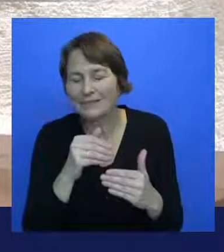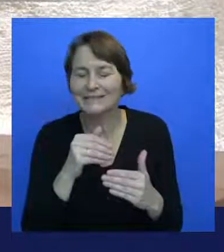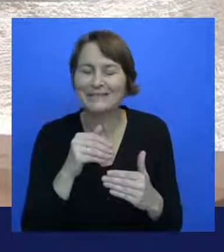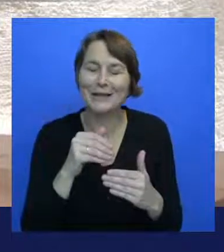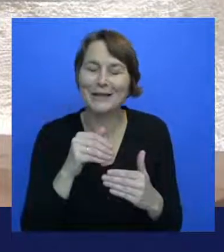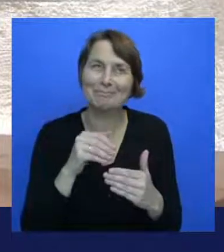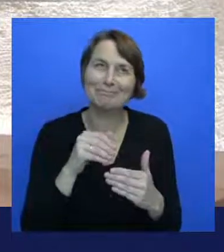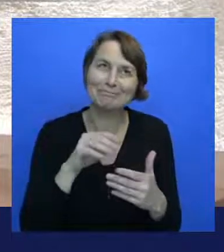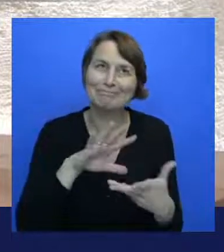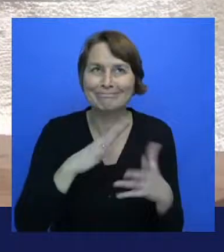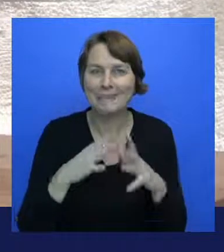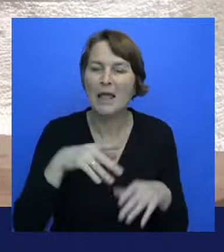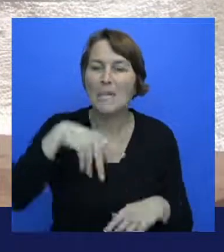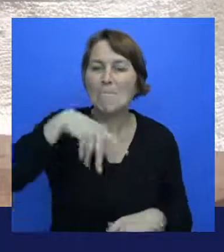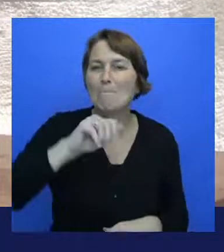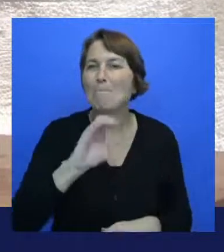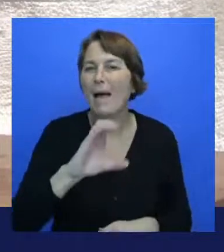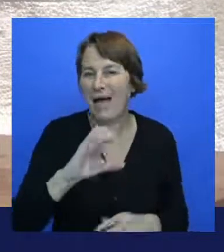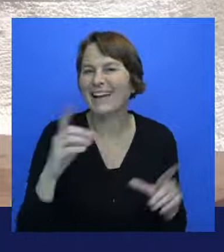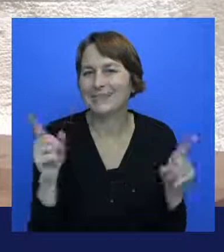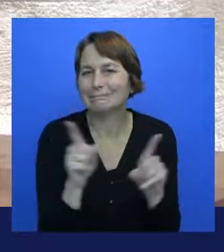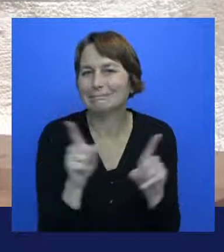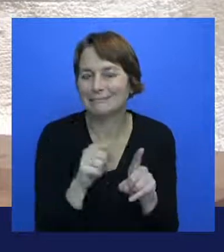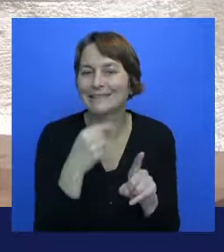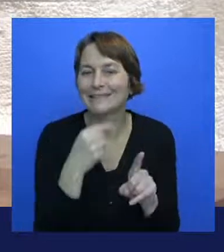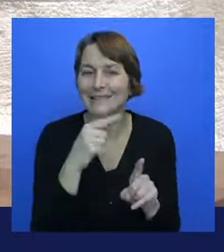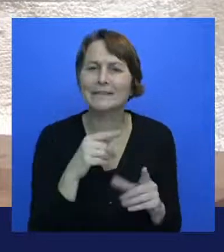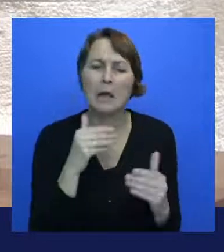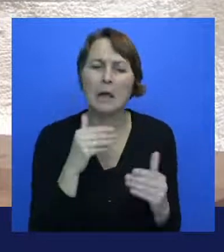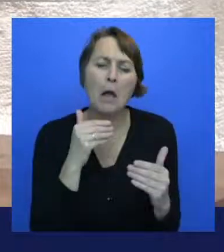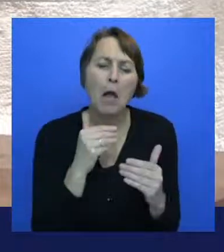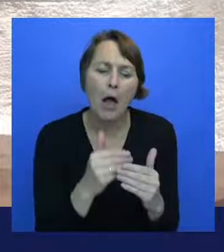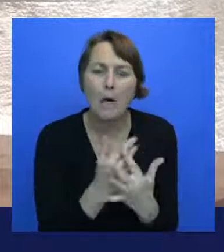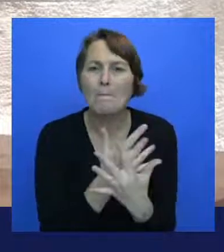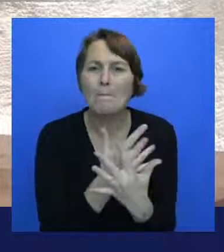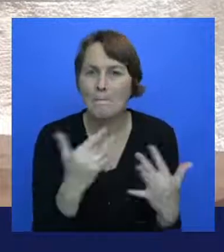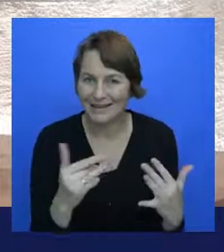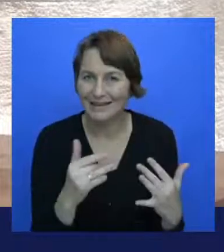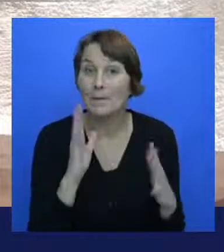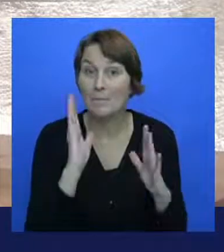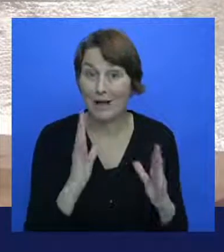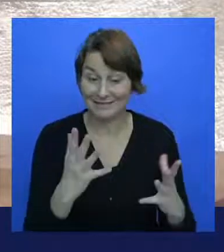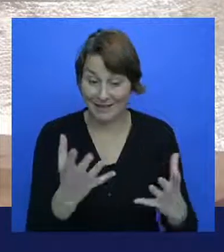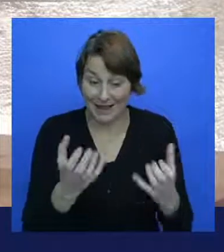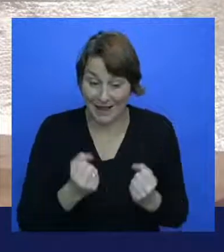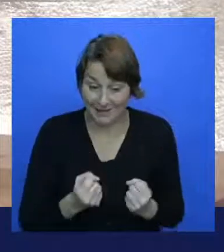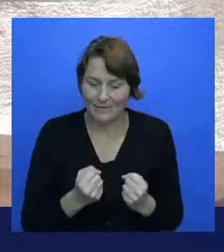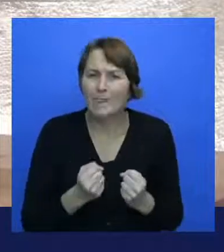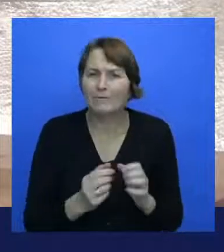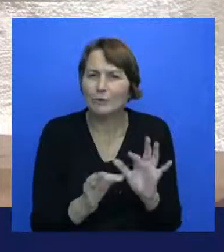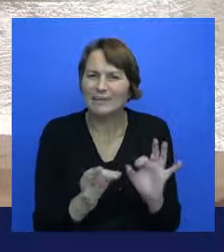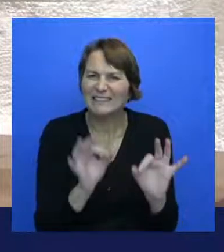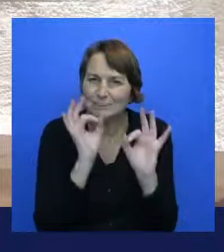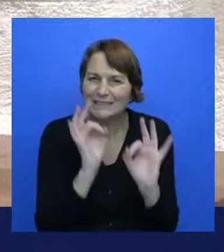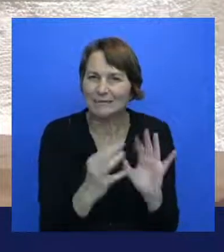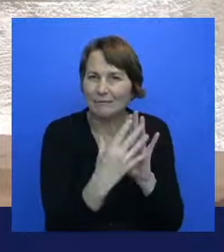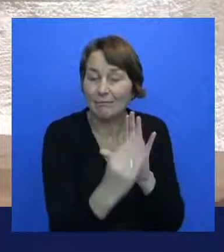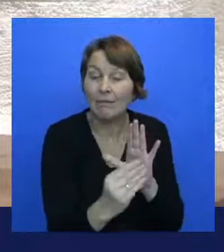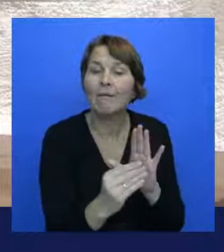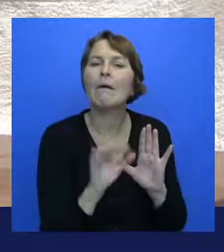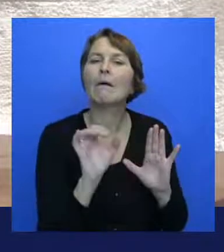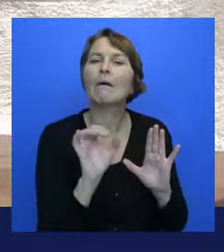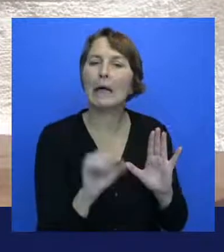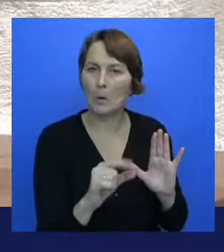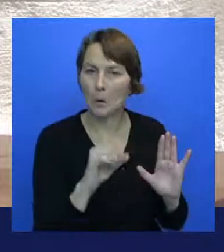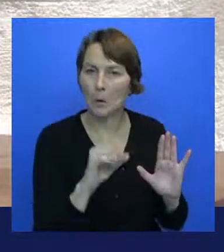how many data points you need for a particular model to give you the probability that it's the